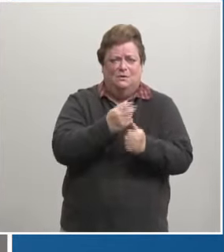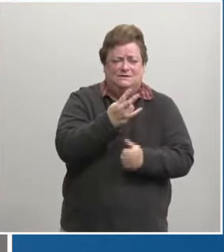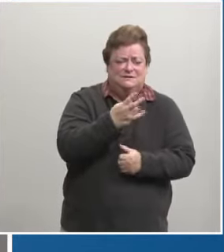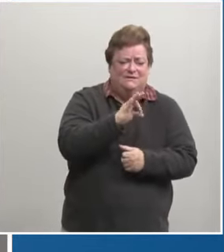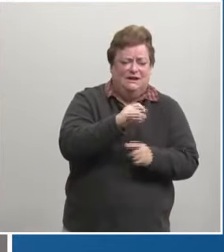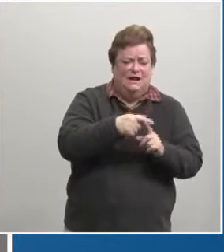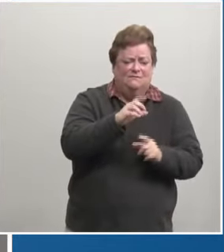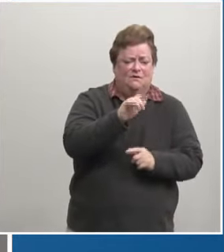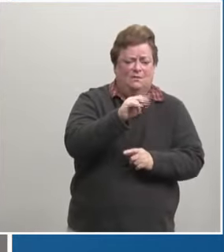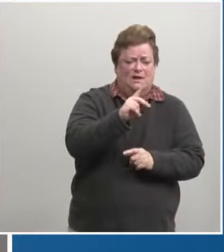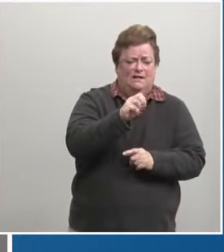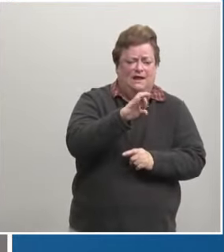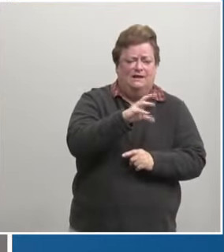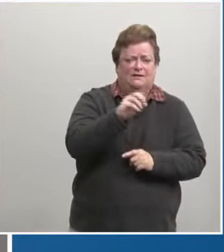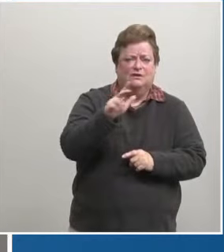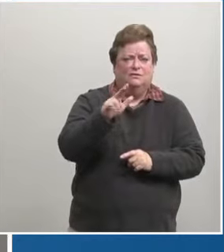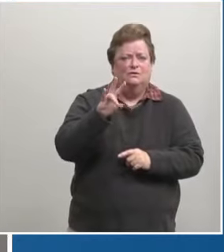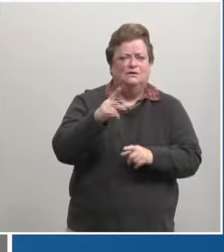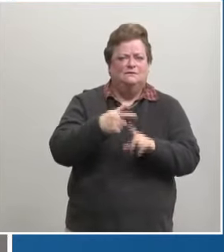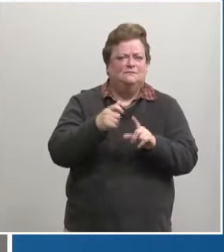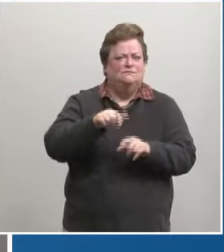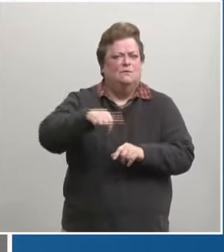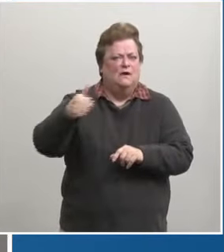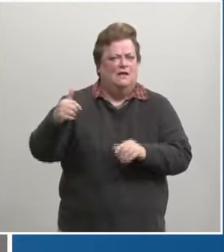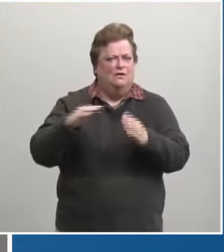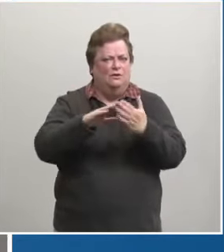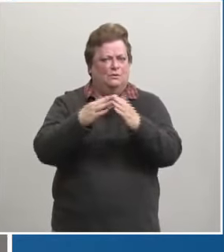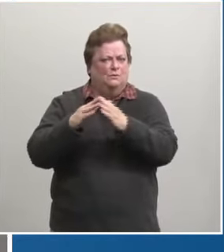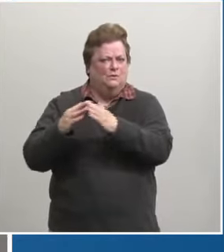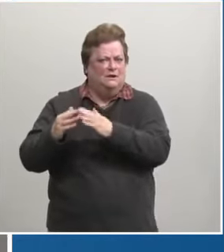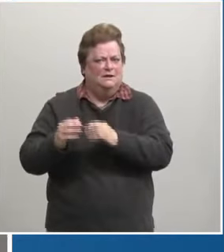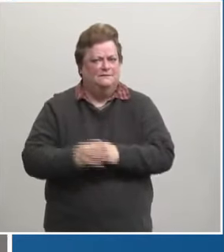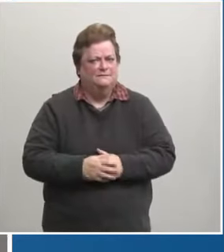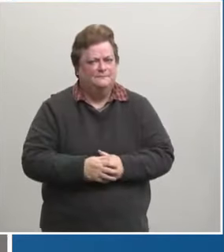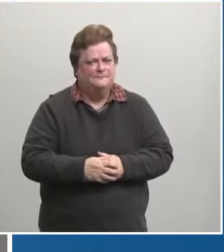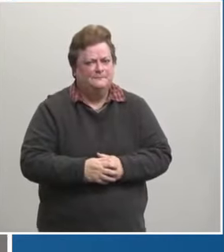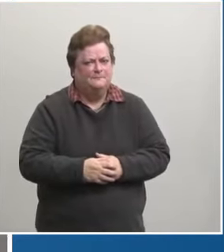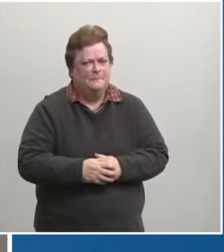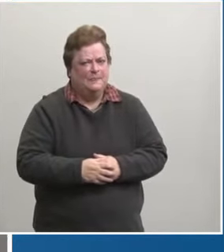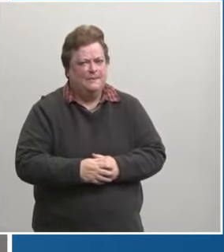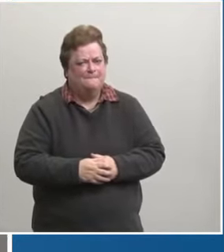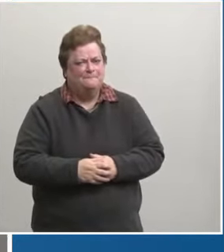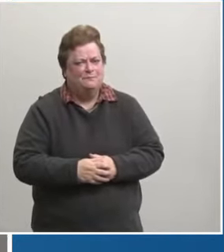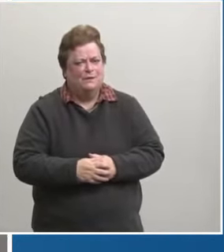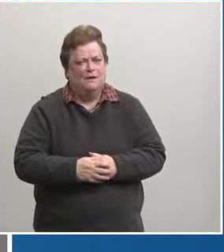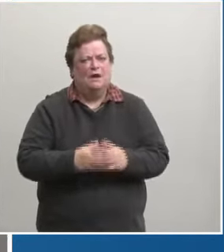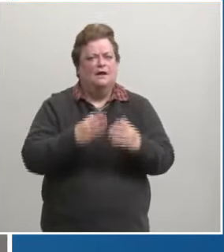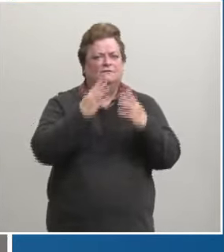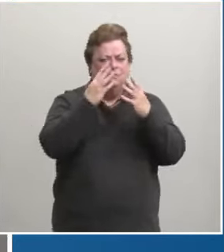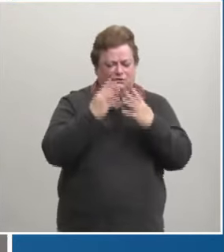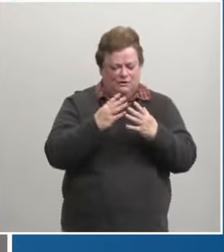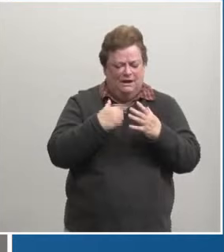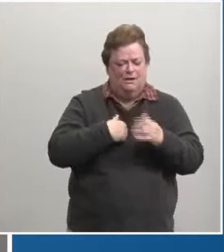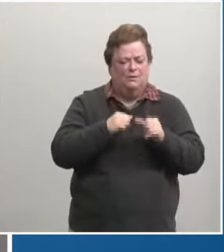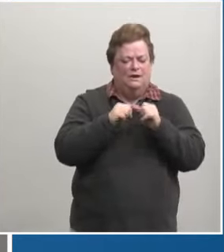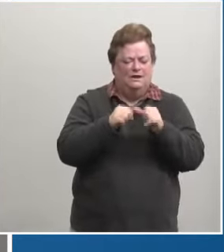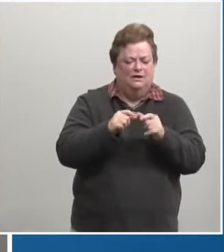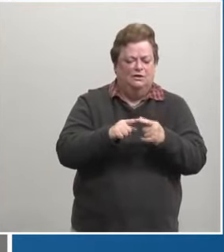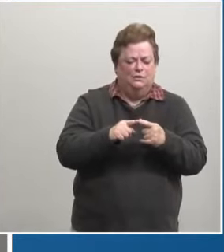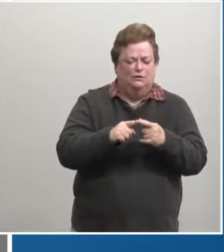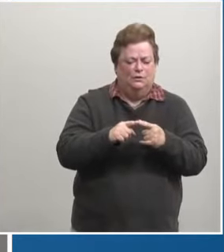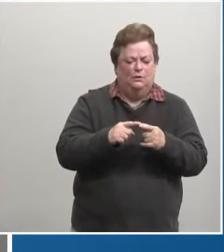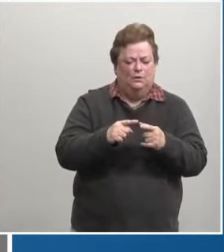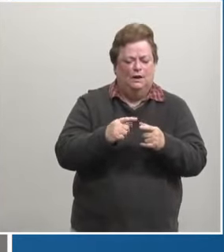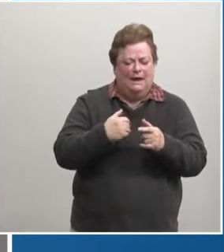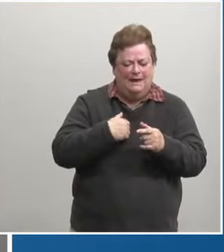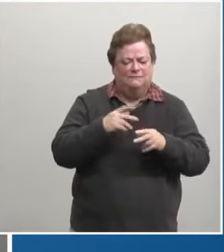Lancaster County and 37 from other communities. And unfortunately, we continue to lose members